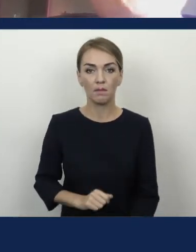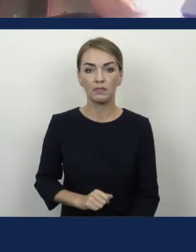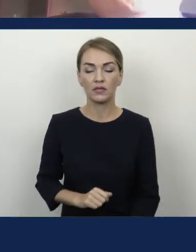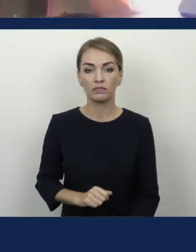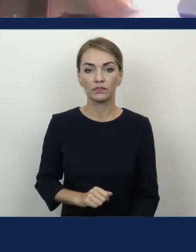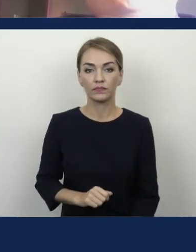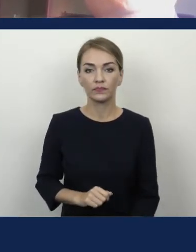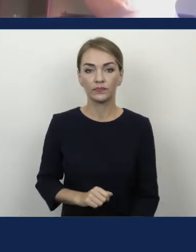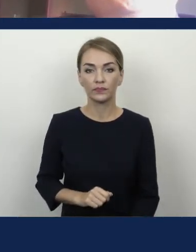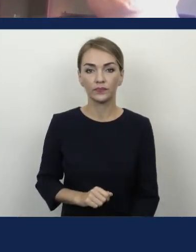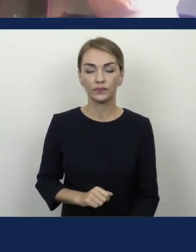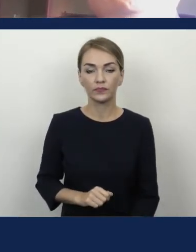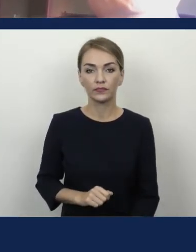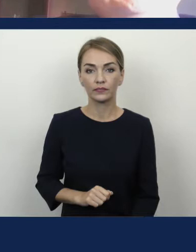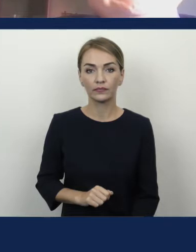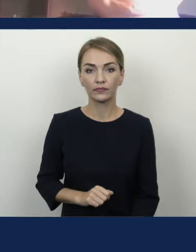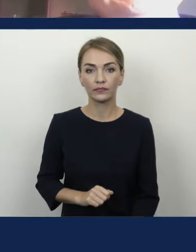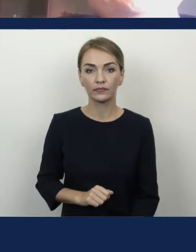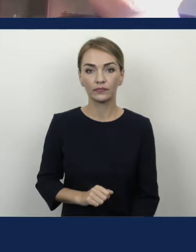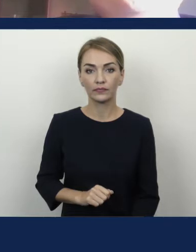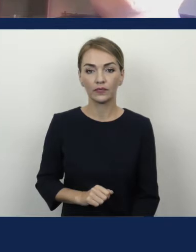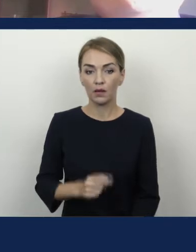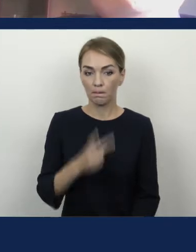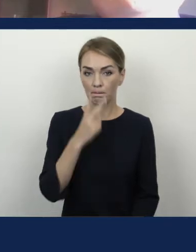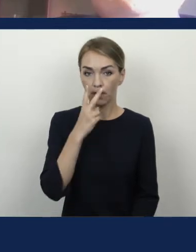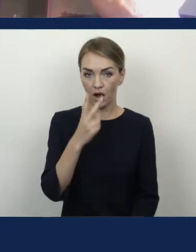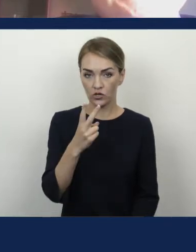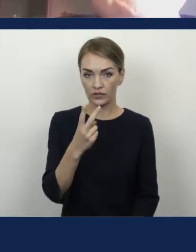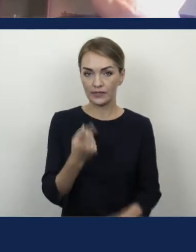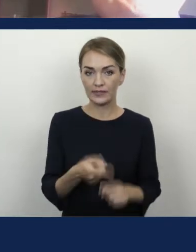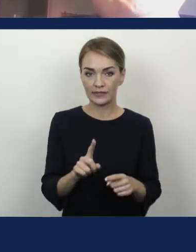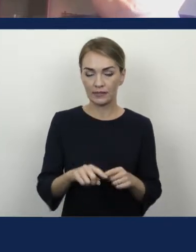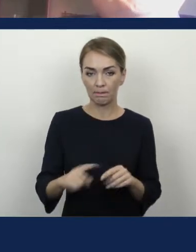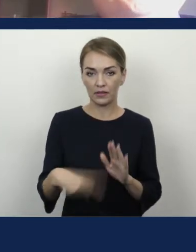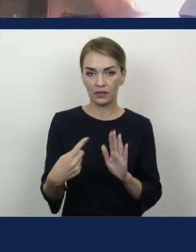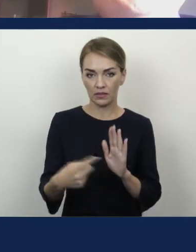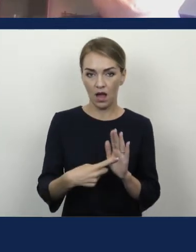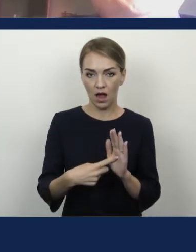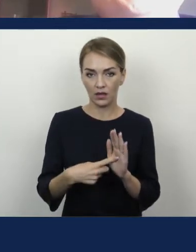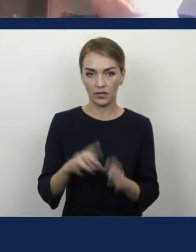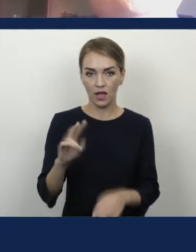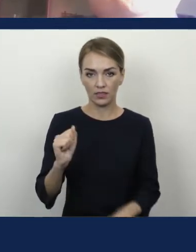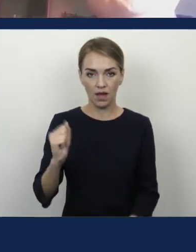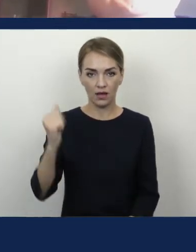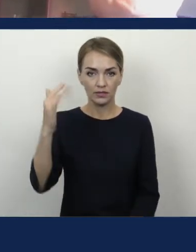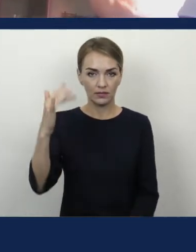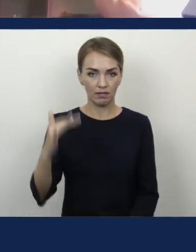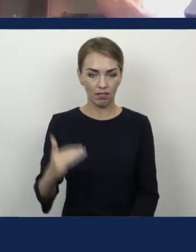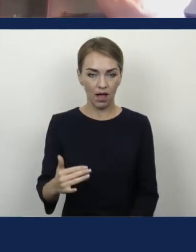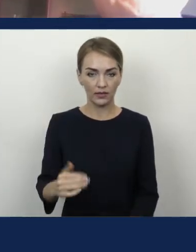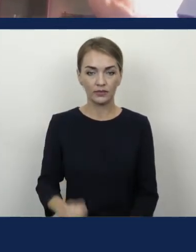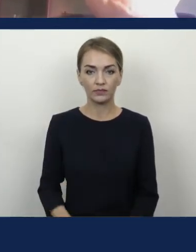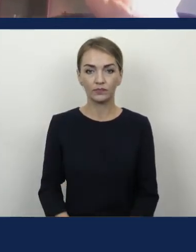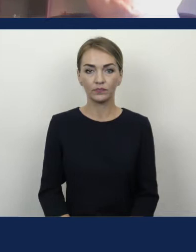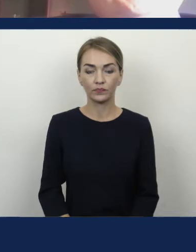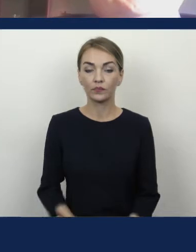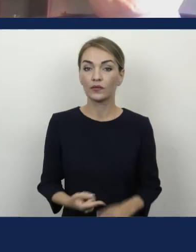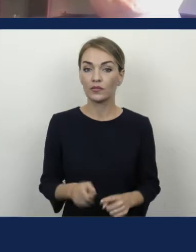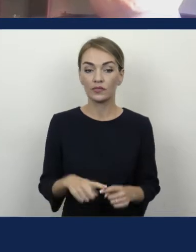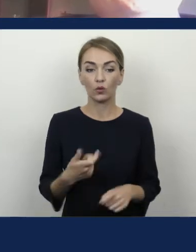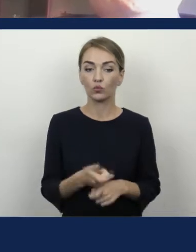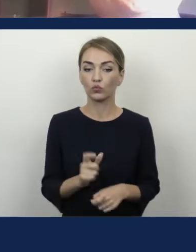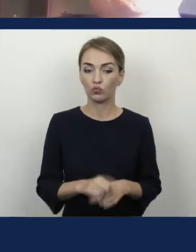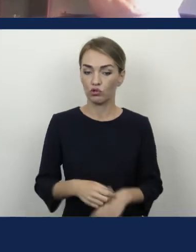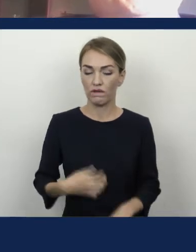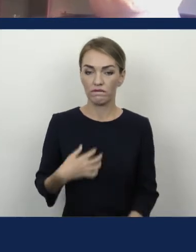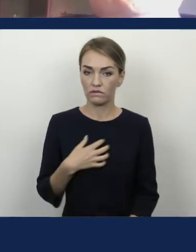You see these questions in the slide. And this is an important case, and